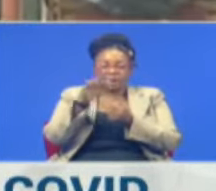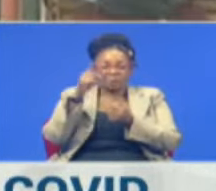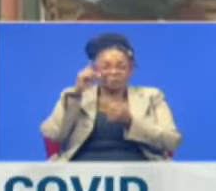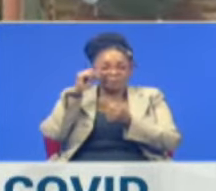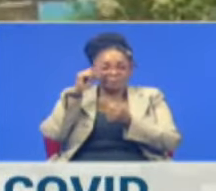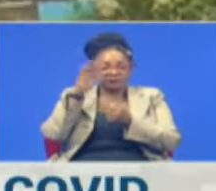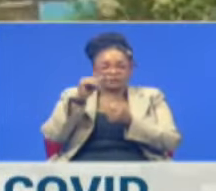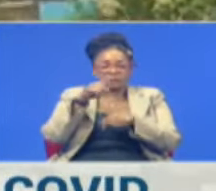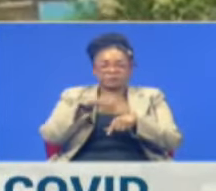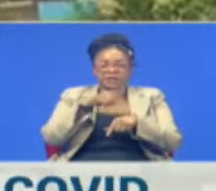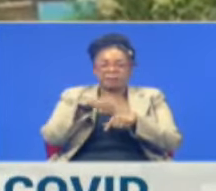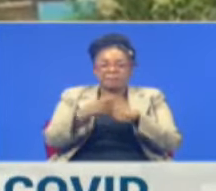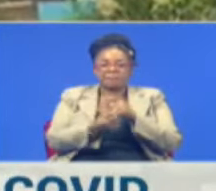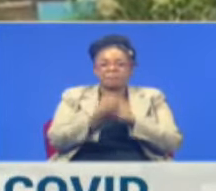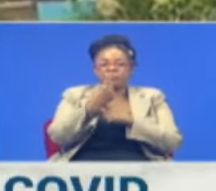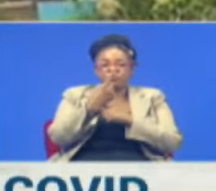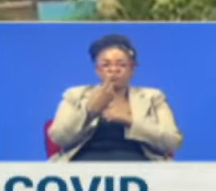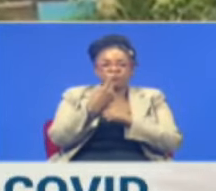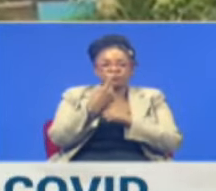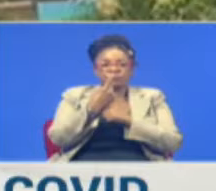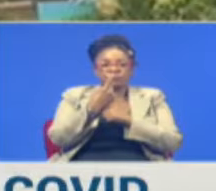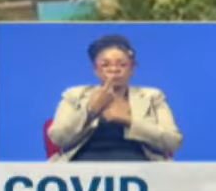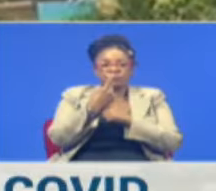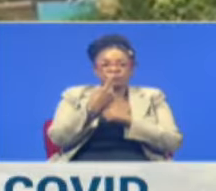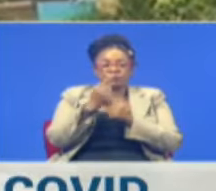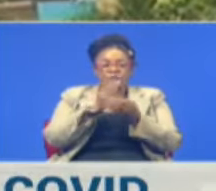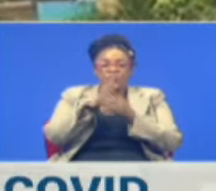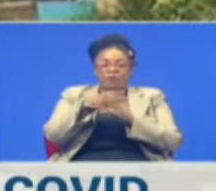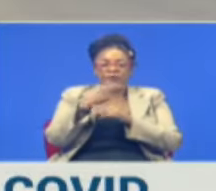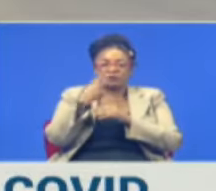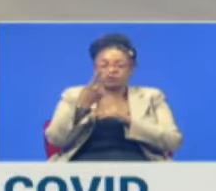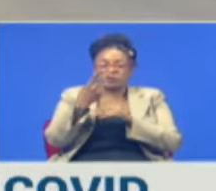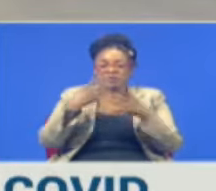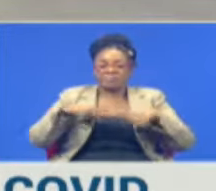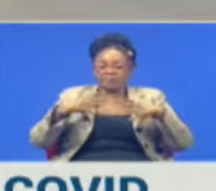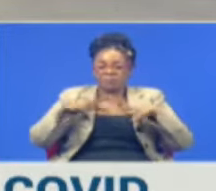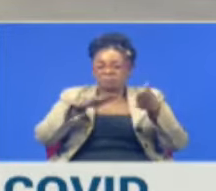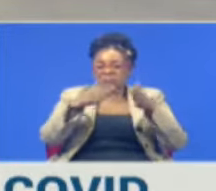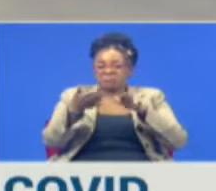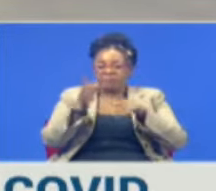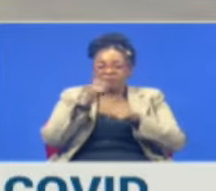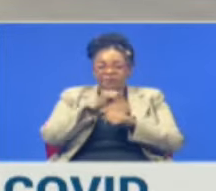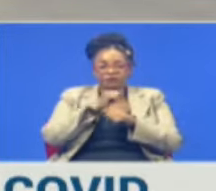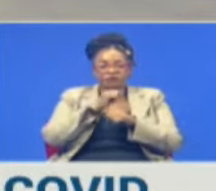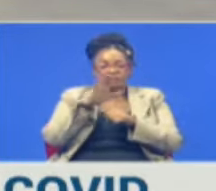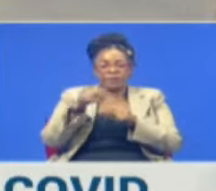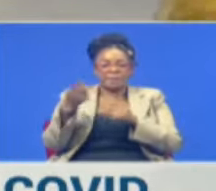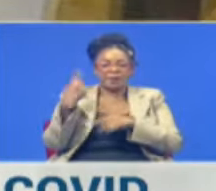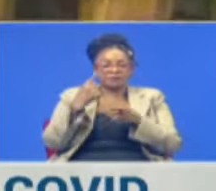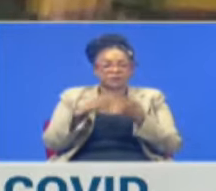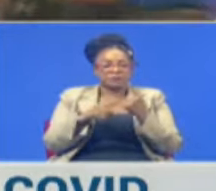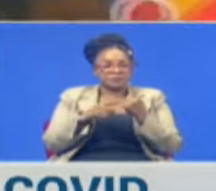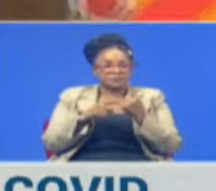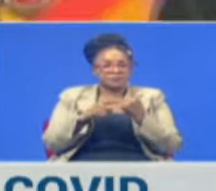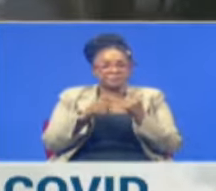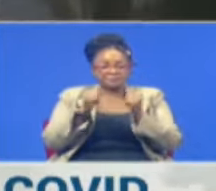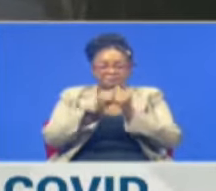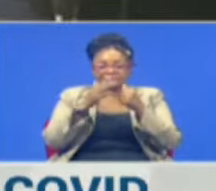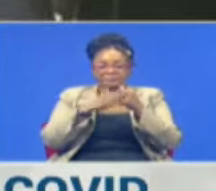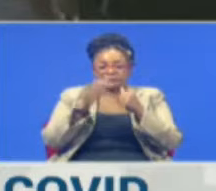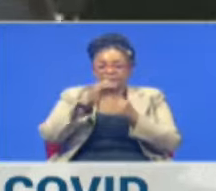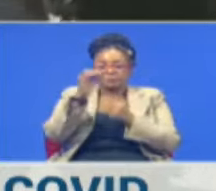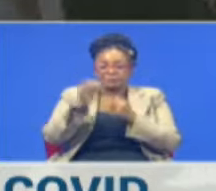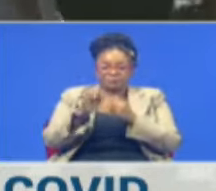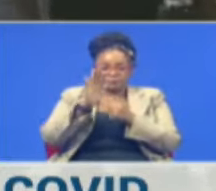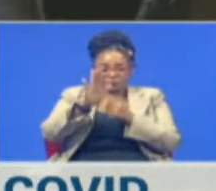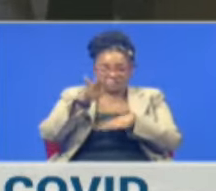since the outbreak of the pandemic. Over 200 people have succumbed to the disease since last year. 98% of those infected